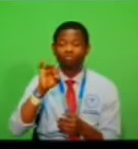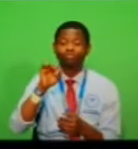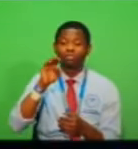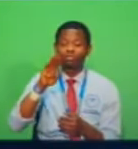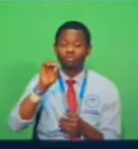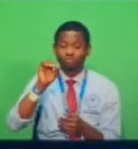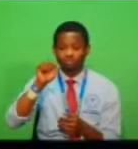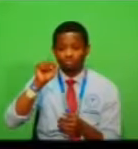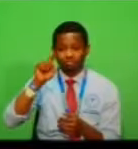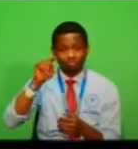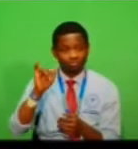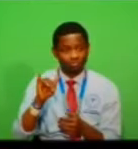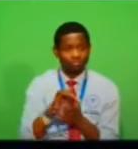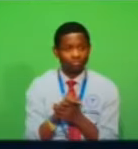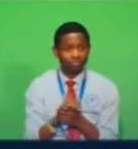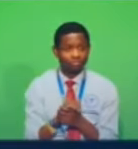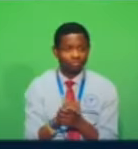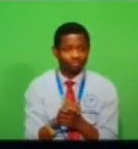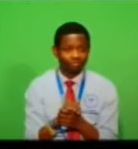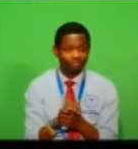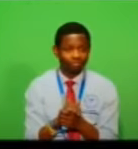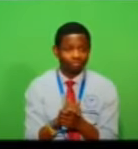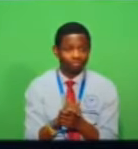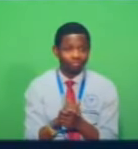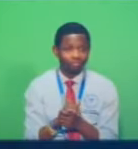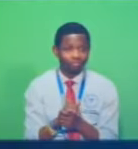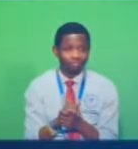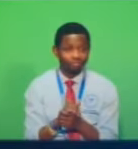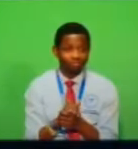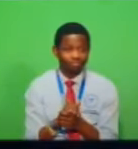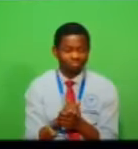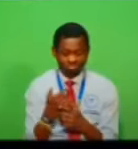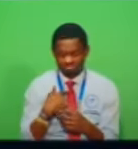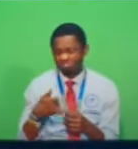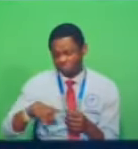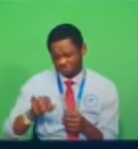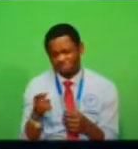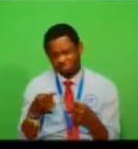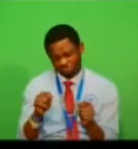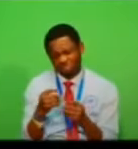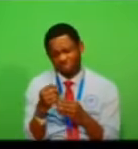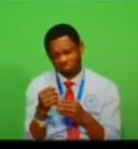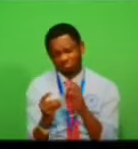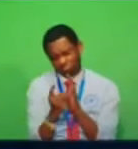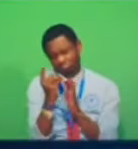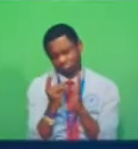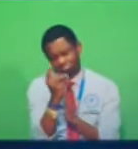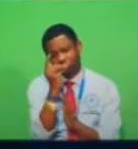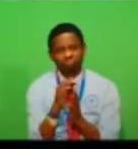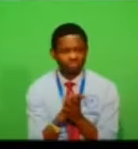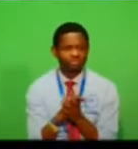still evolving in my development, I would say, but to be quite honest with you, I like to say